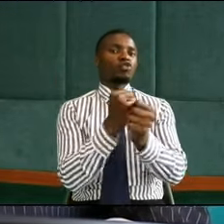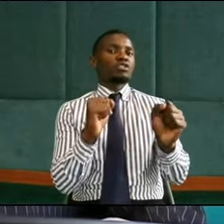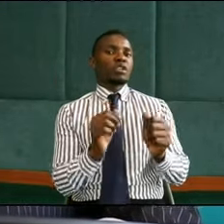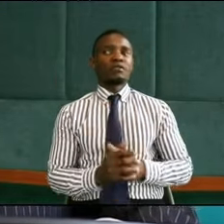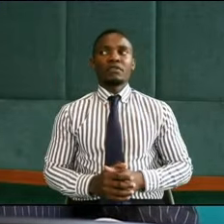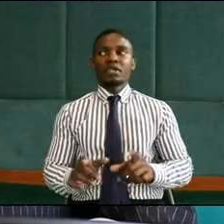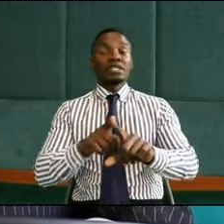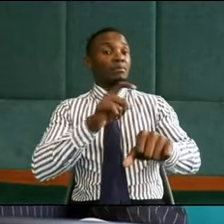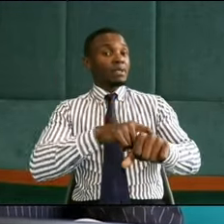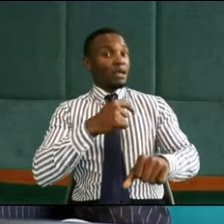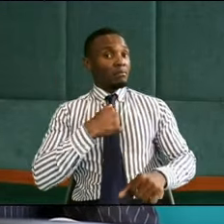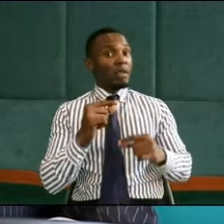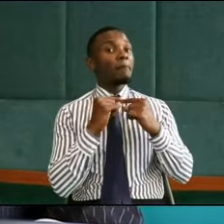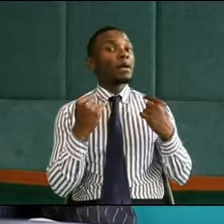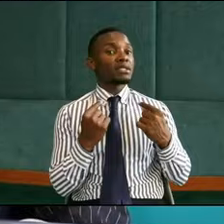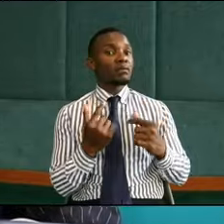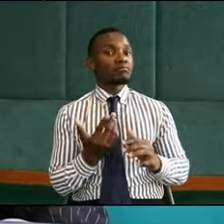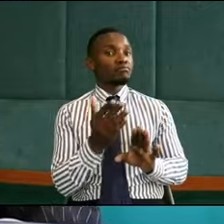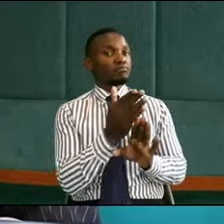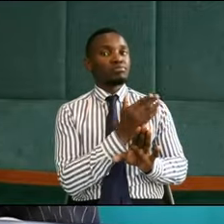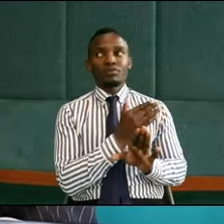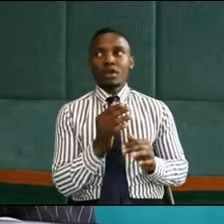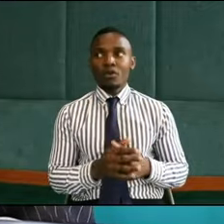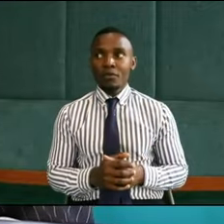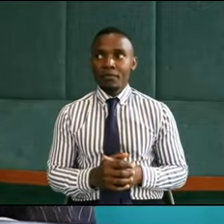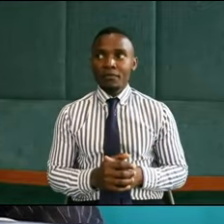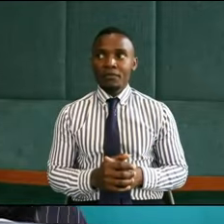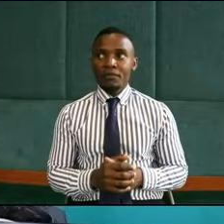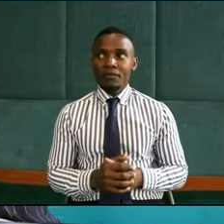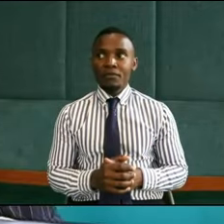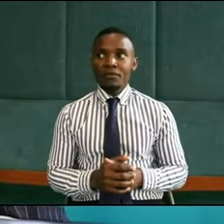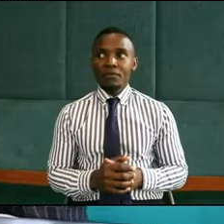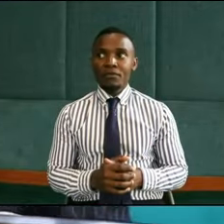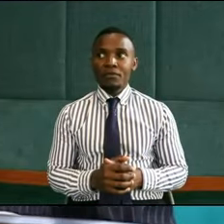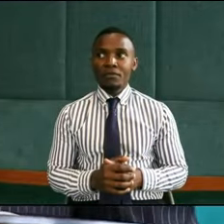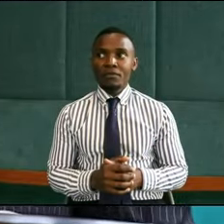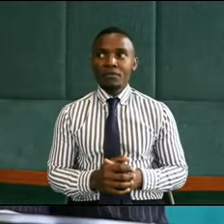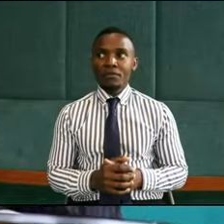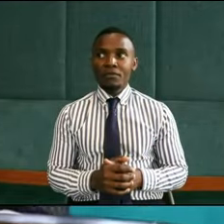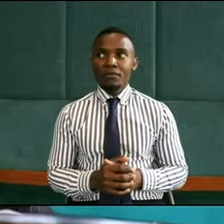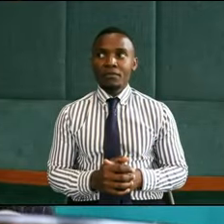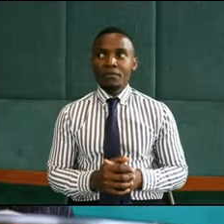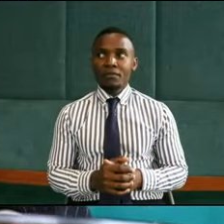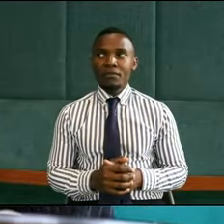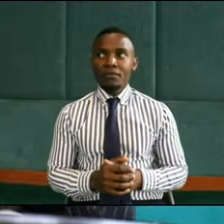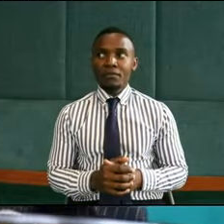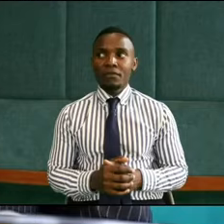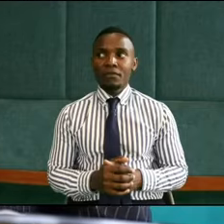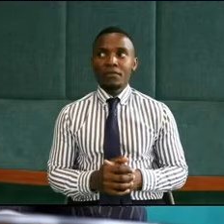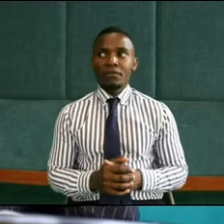When I was a pastor of Satellite, a lady called me, said,